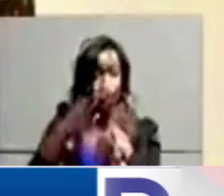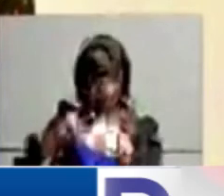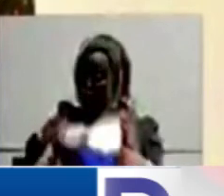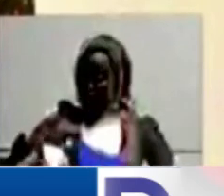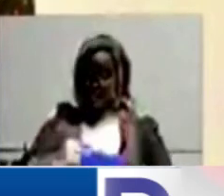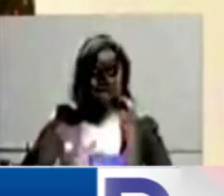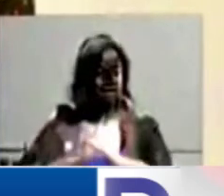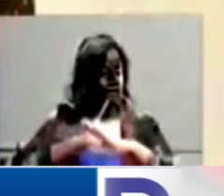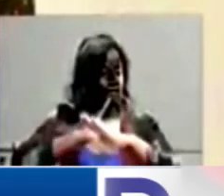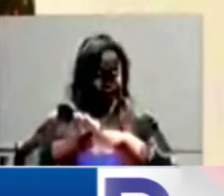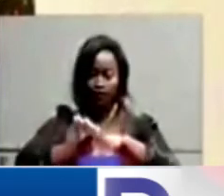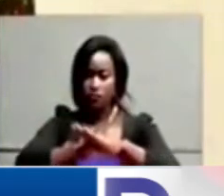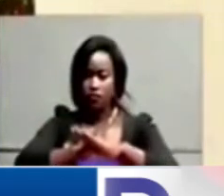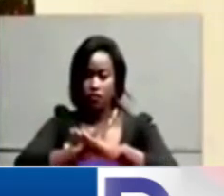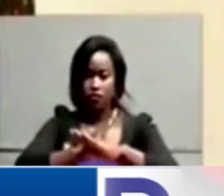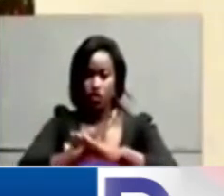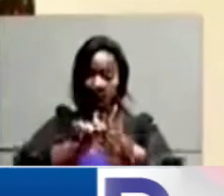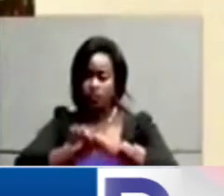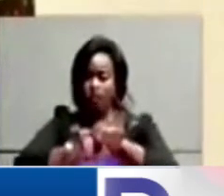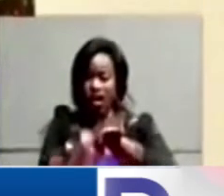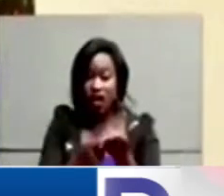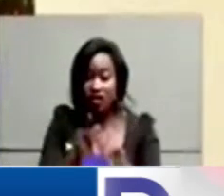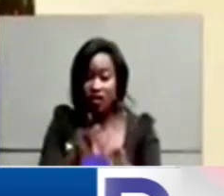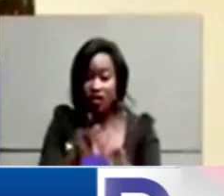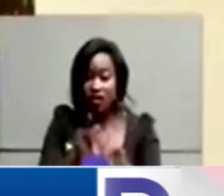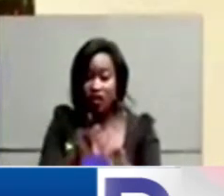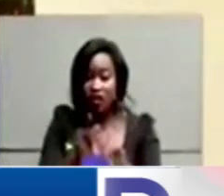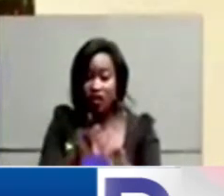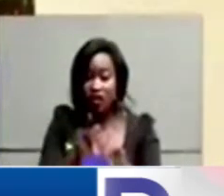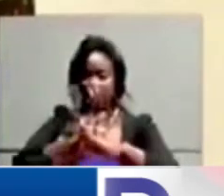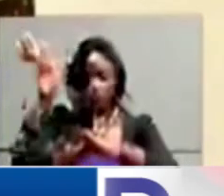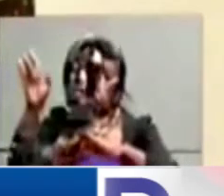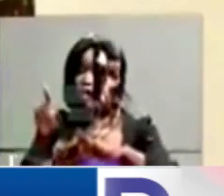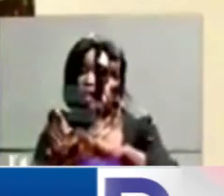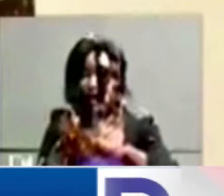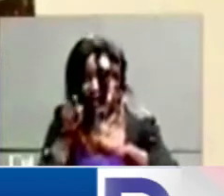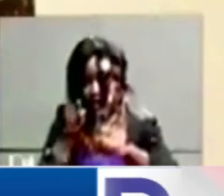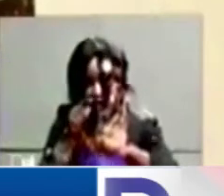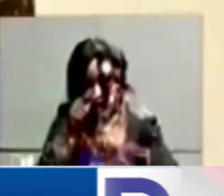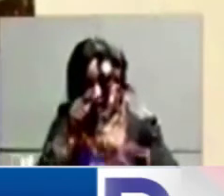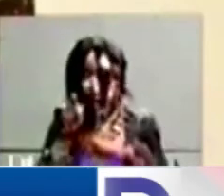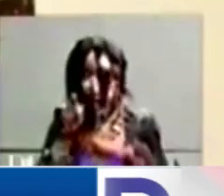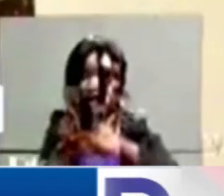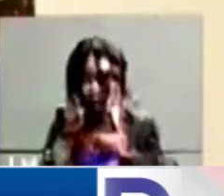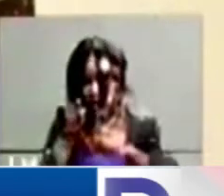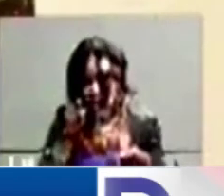these countries again for 30 days. We ban